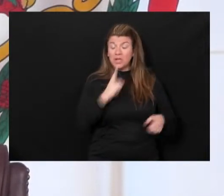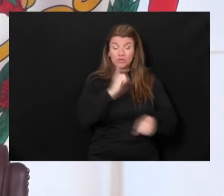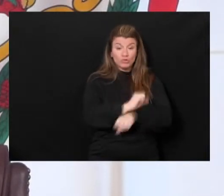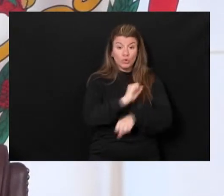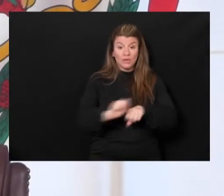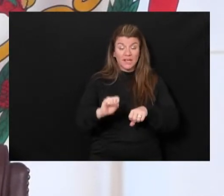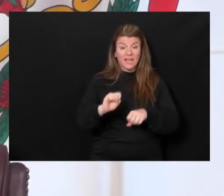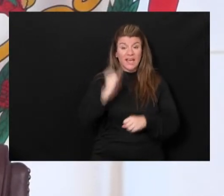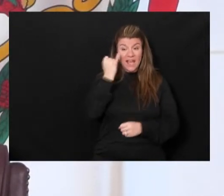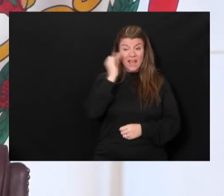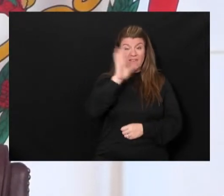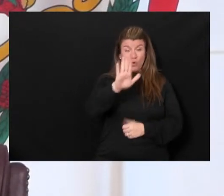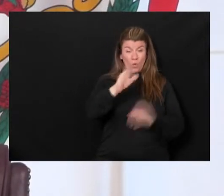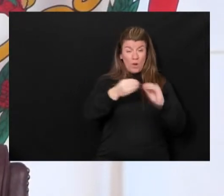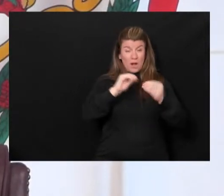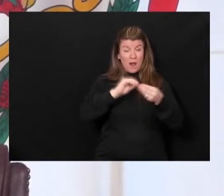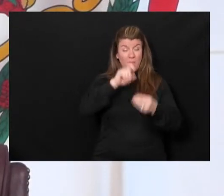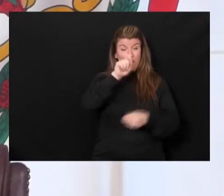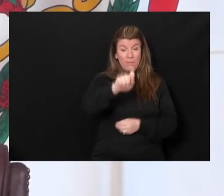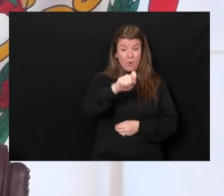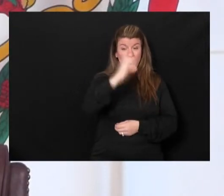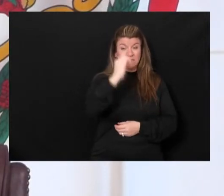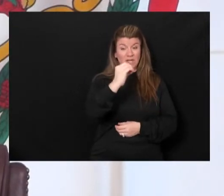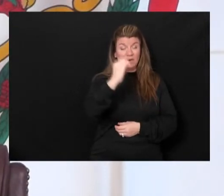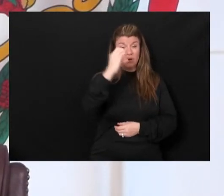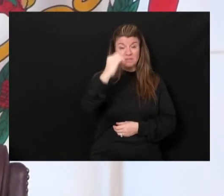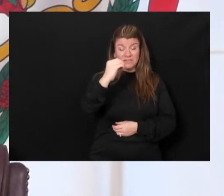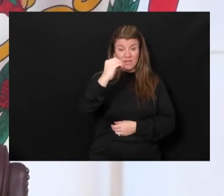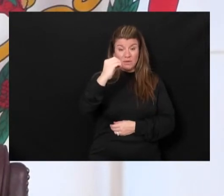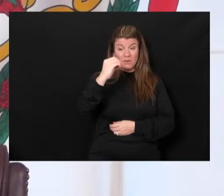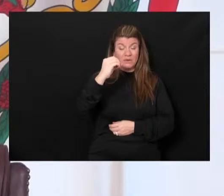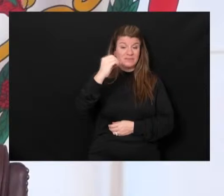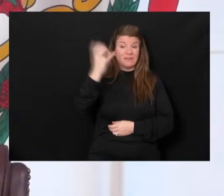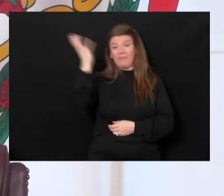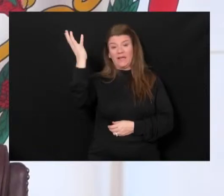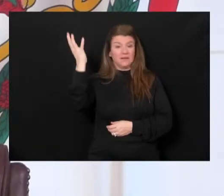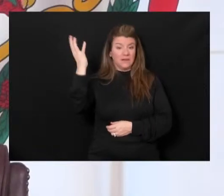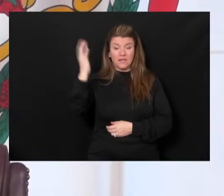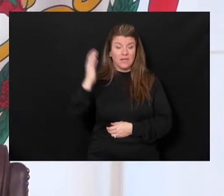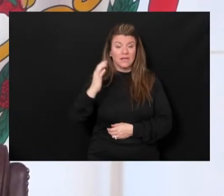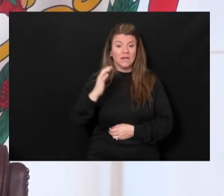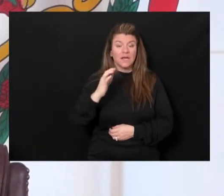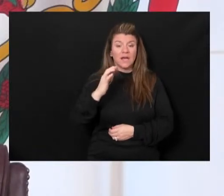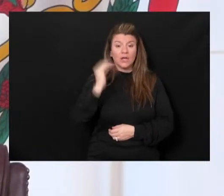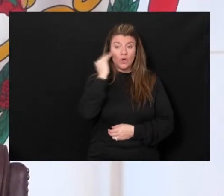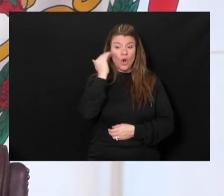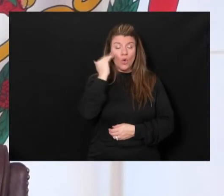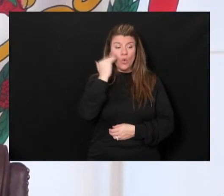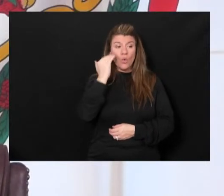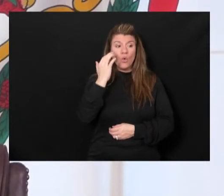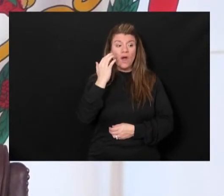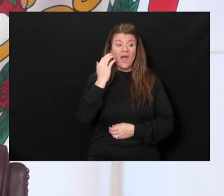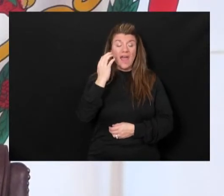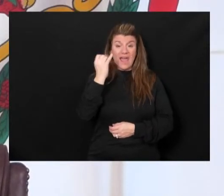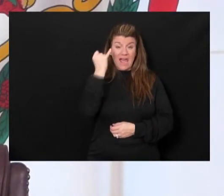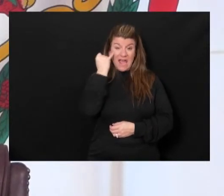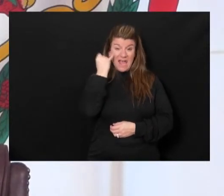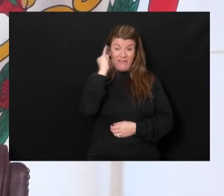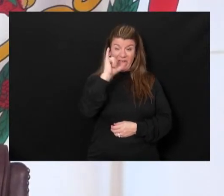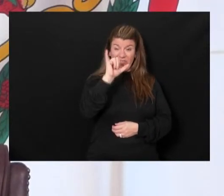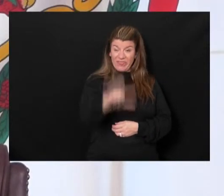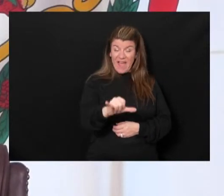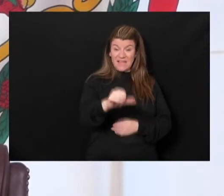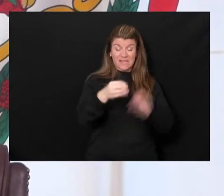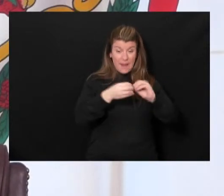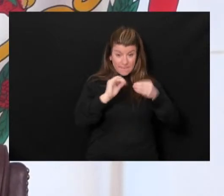if Kenny, your number I think was 0.00 something, and if